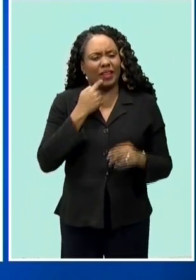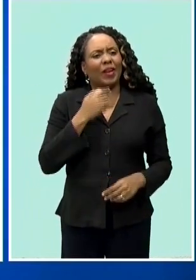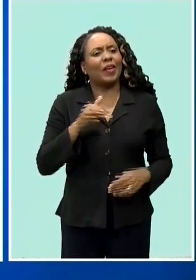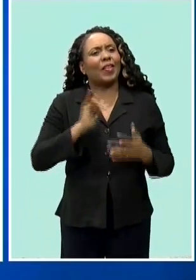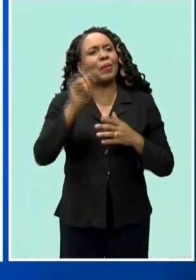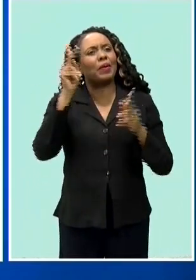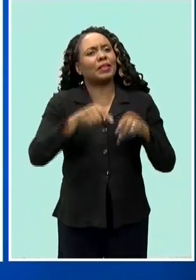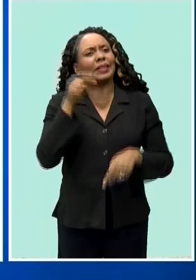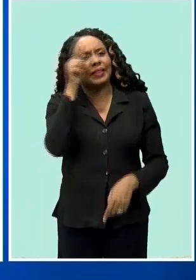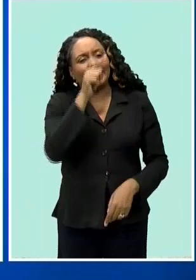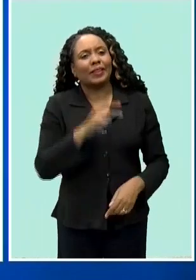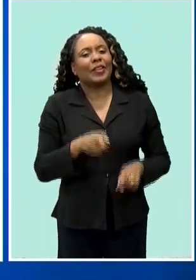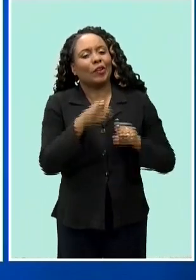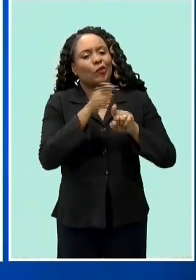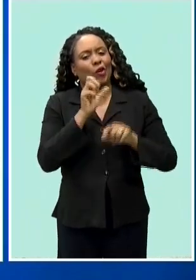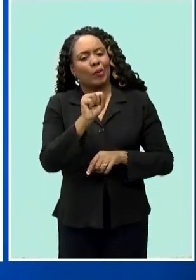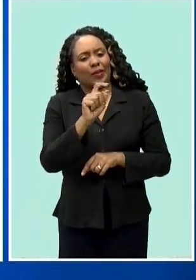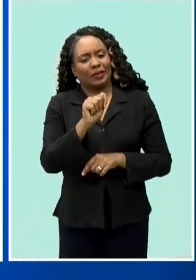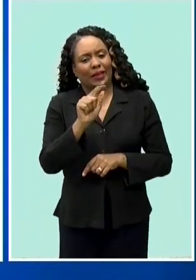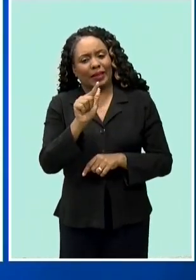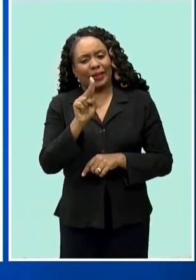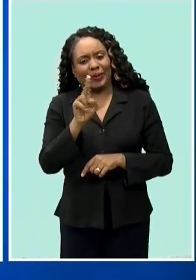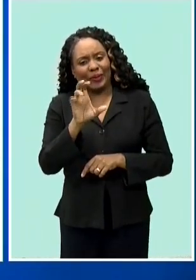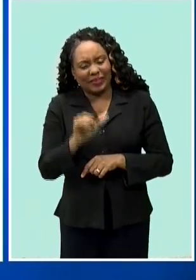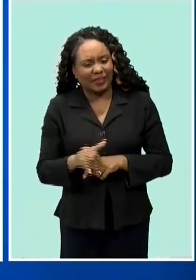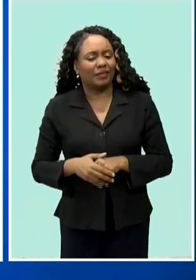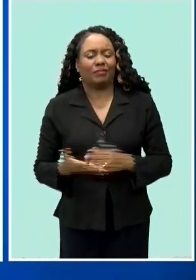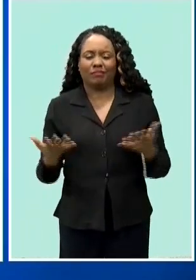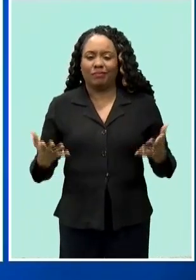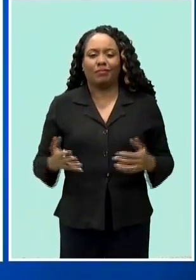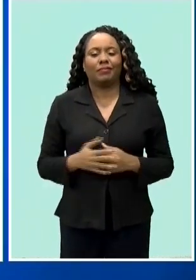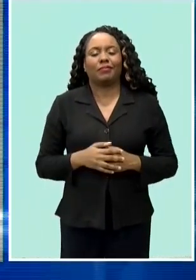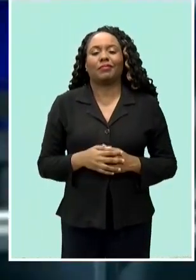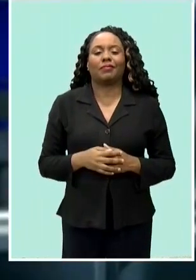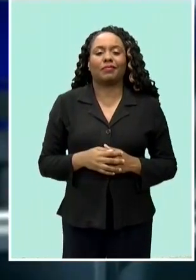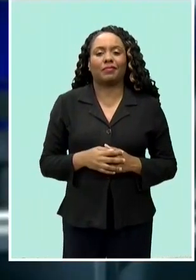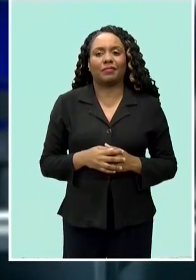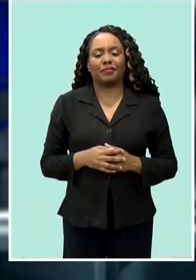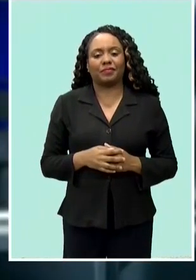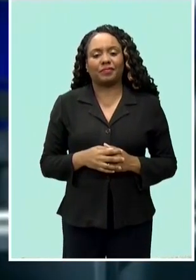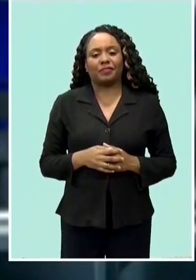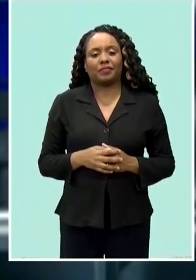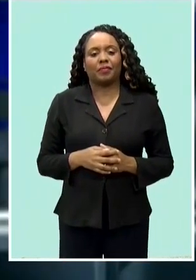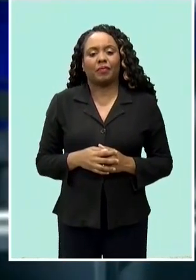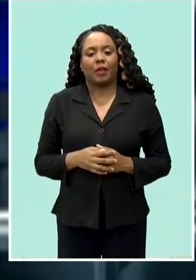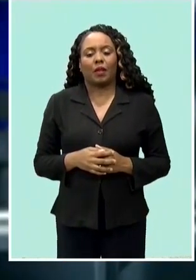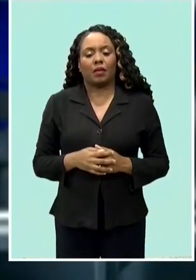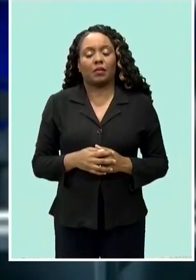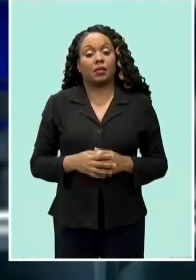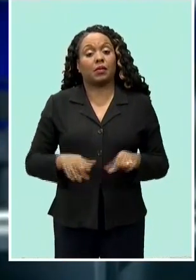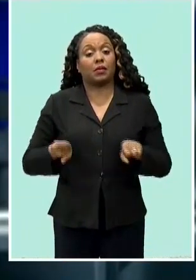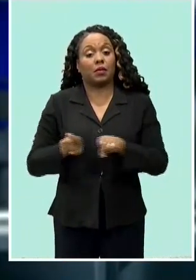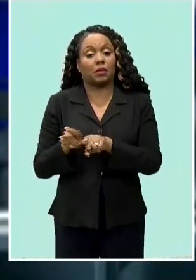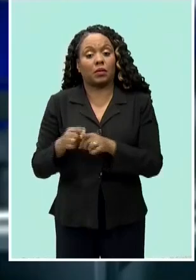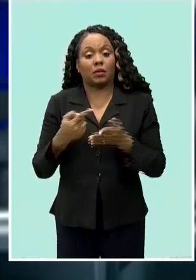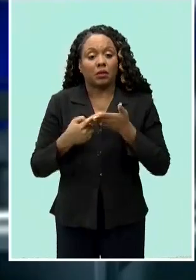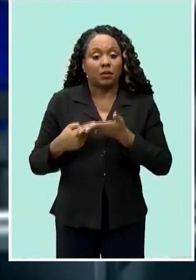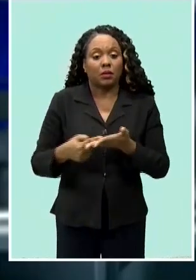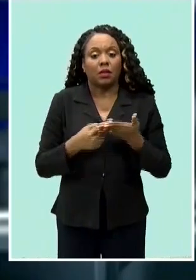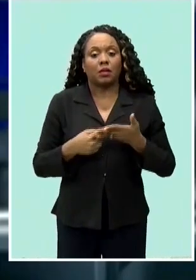we believe should benefit from the Pride of Barbados St. Lucie Award. Well, the MPs also discussed the